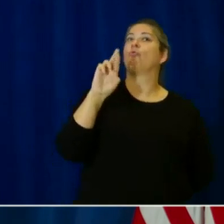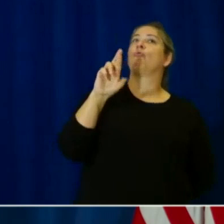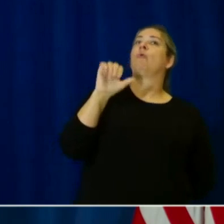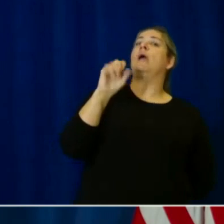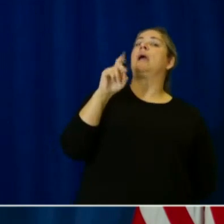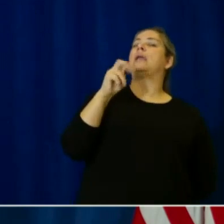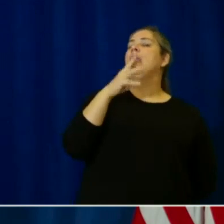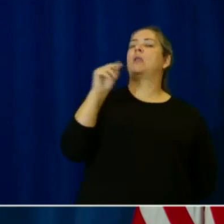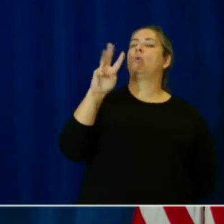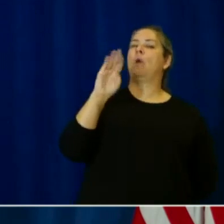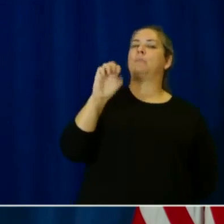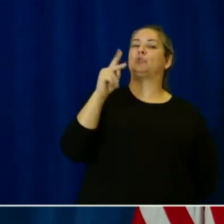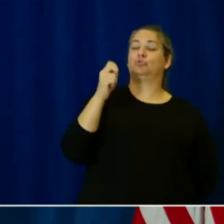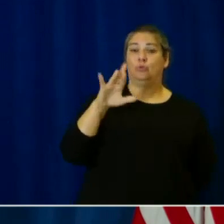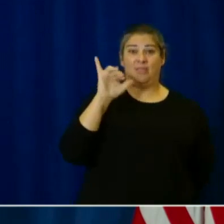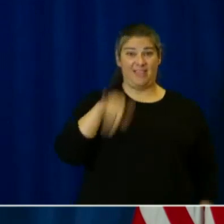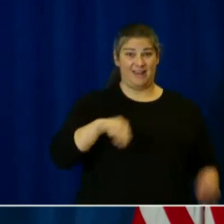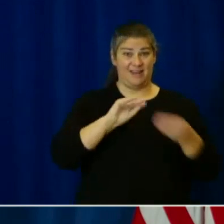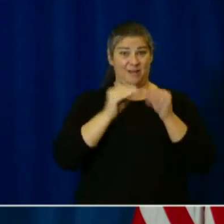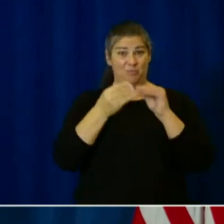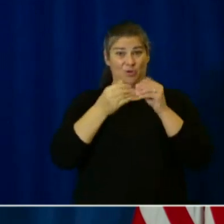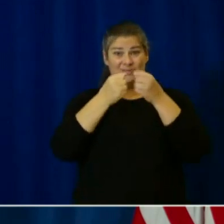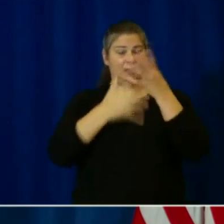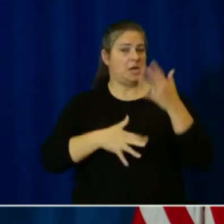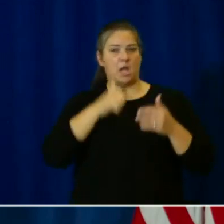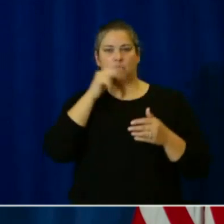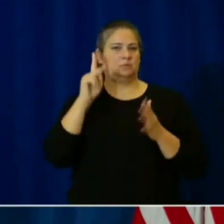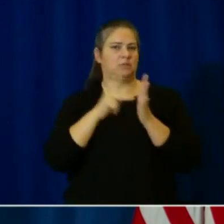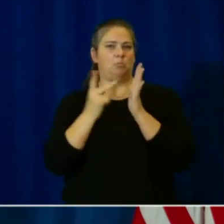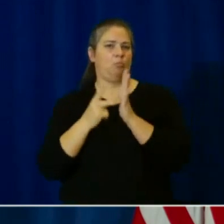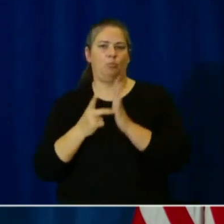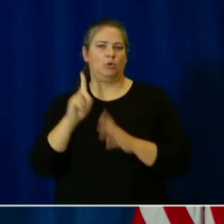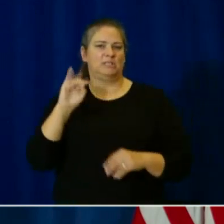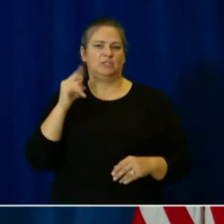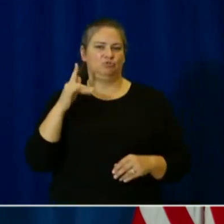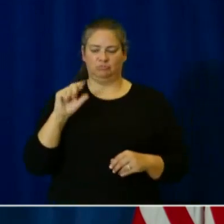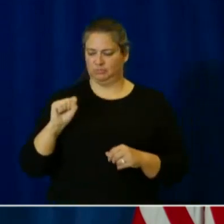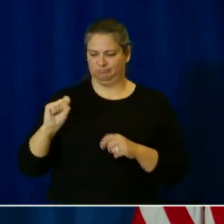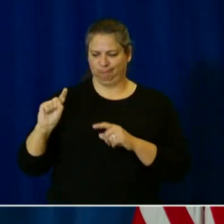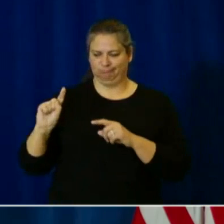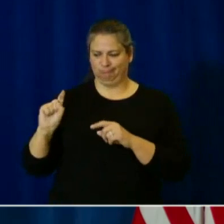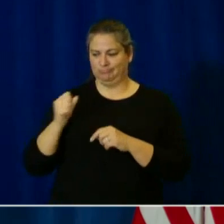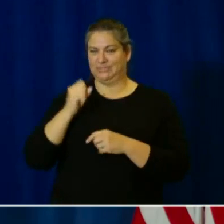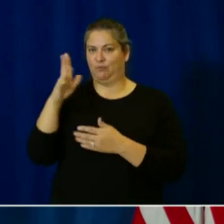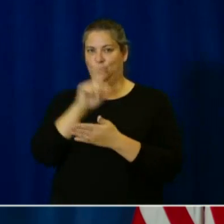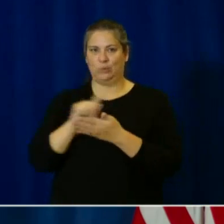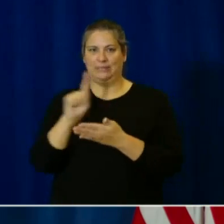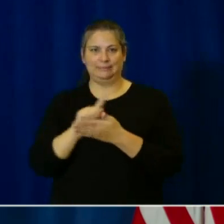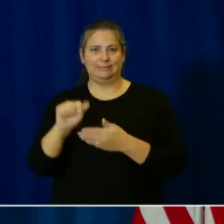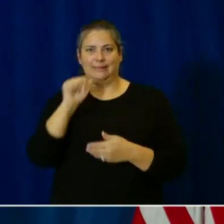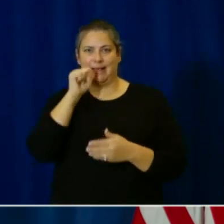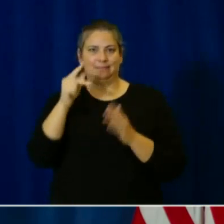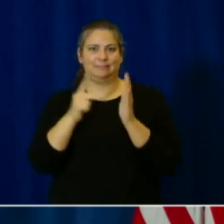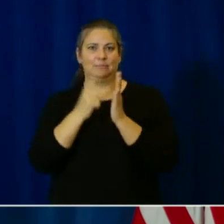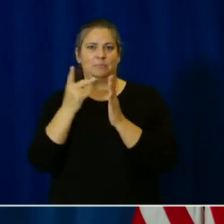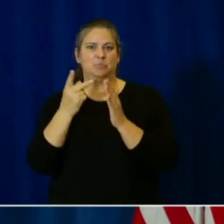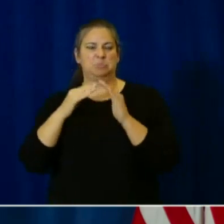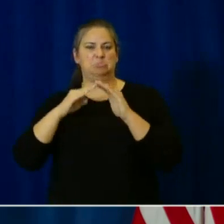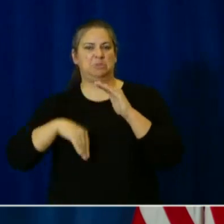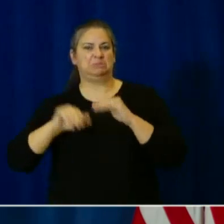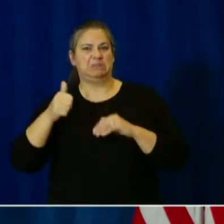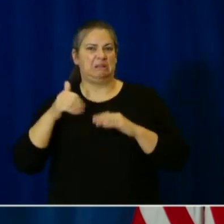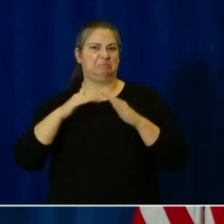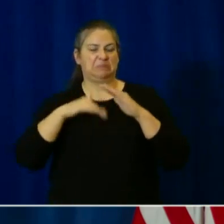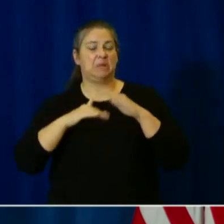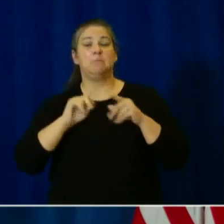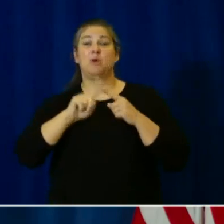number of those counties haven't necessarily been in the double digits in the last several weeks, but again, COVID is everywhere, and